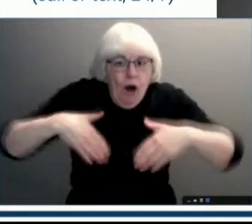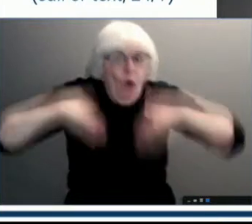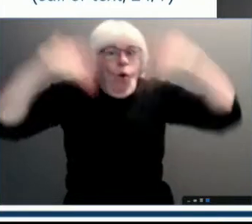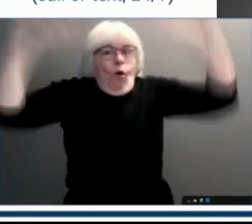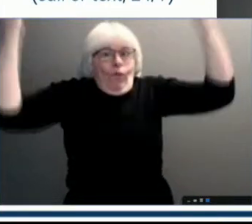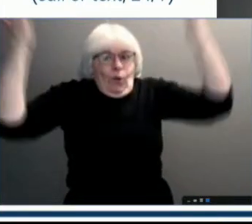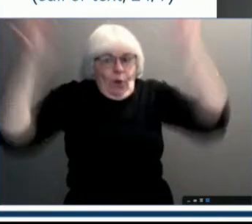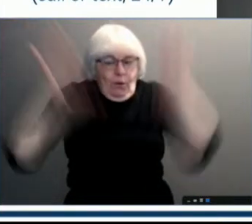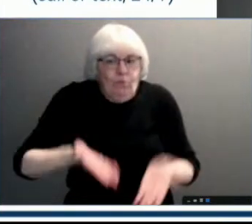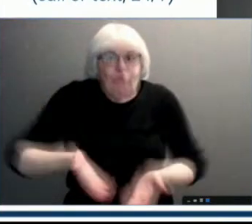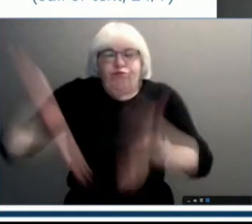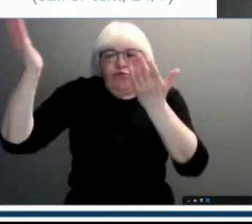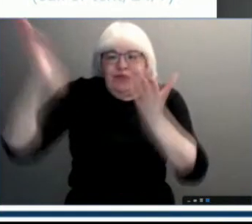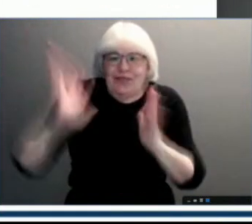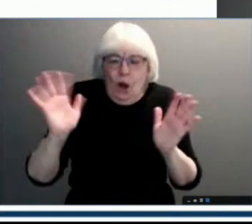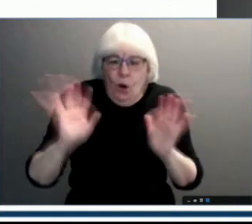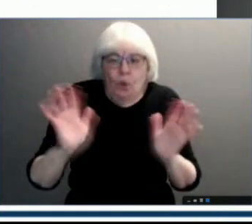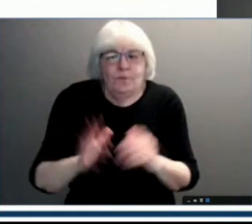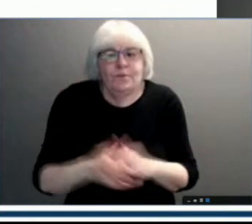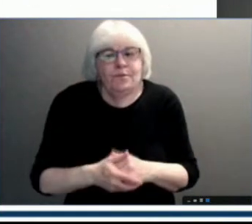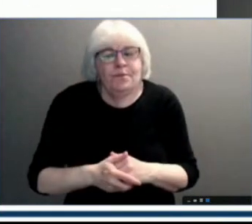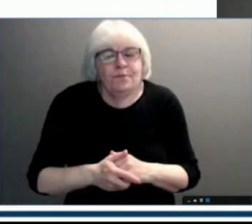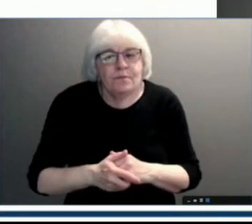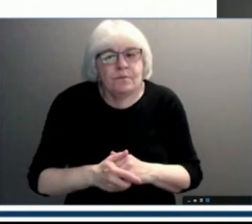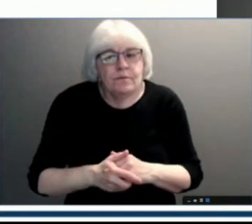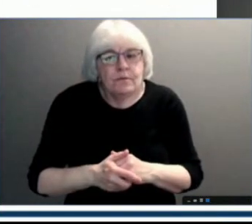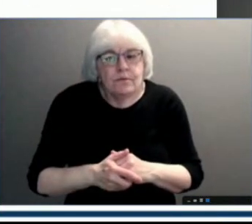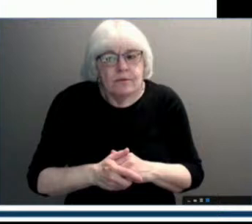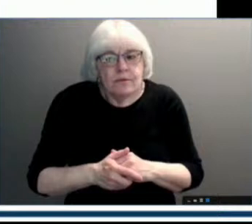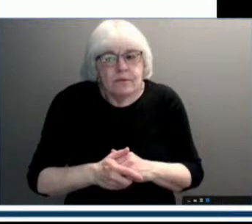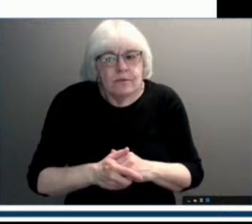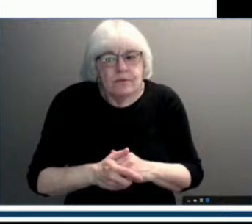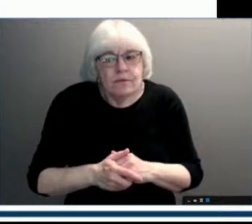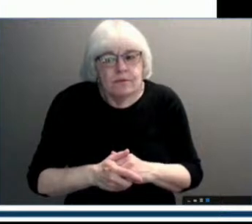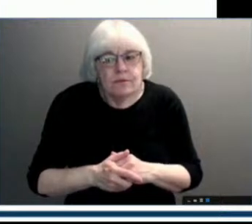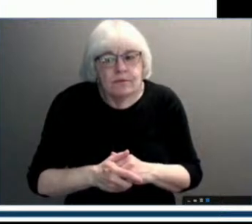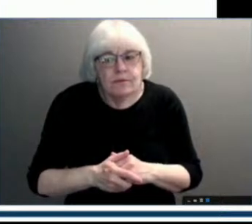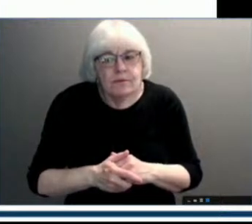just kind of go wild in terms of spread.